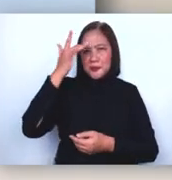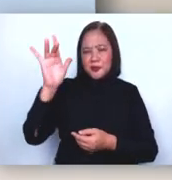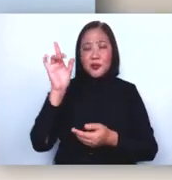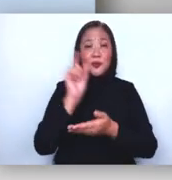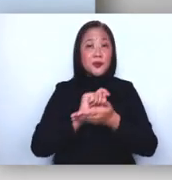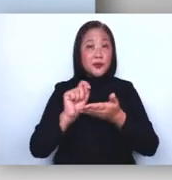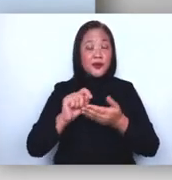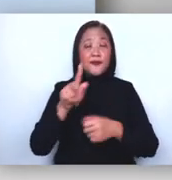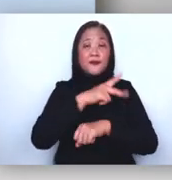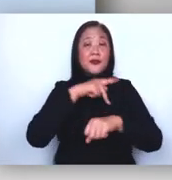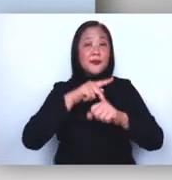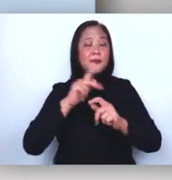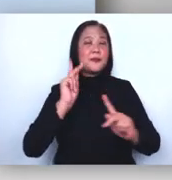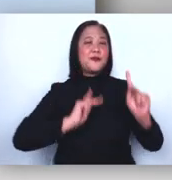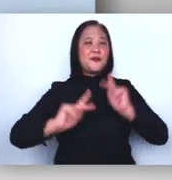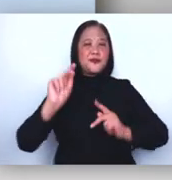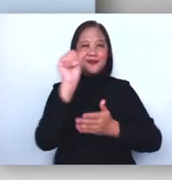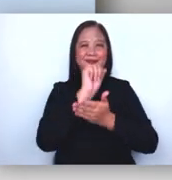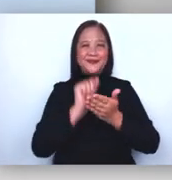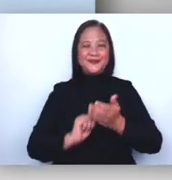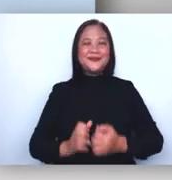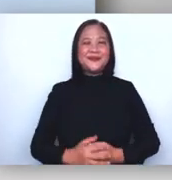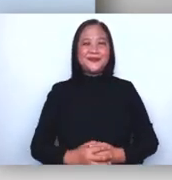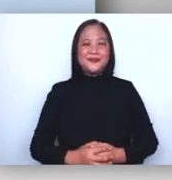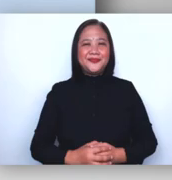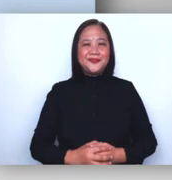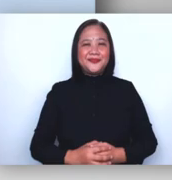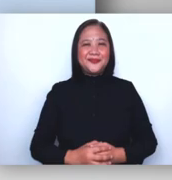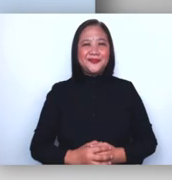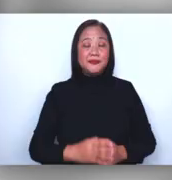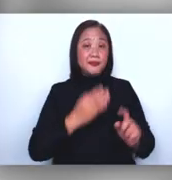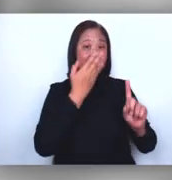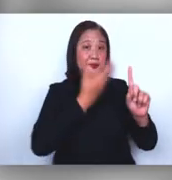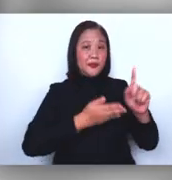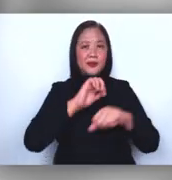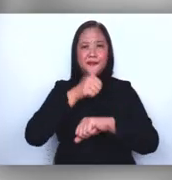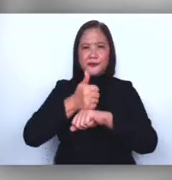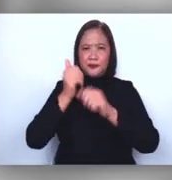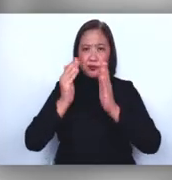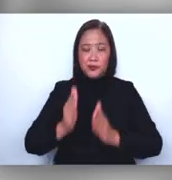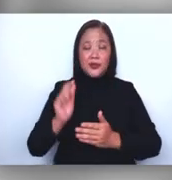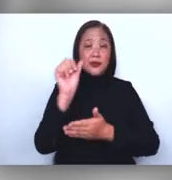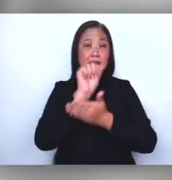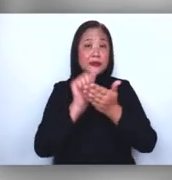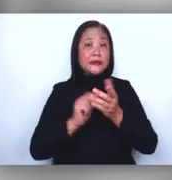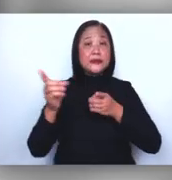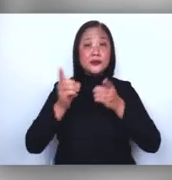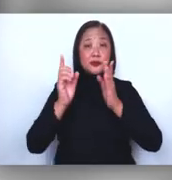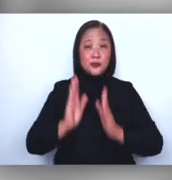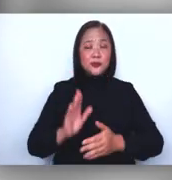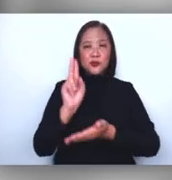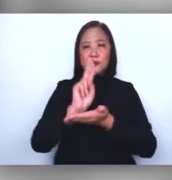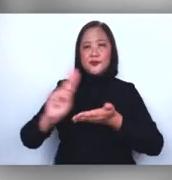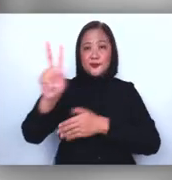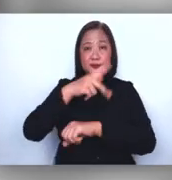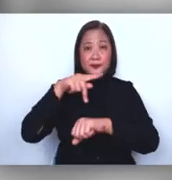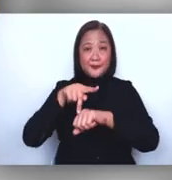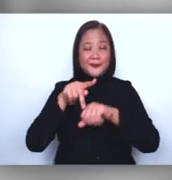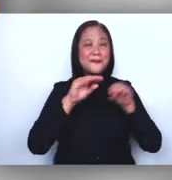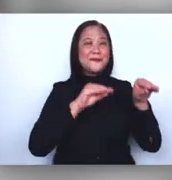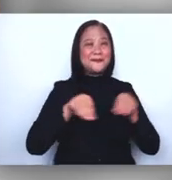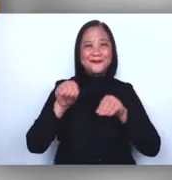sterling luminaries in Philippine performing arts. As founder and artistic director of the